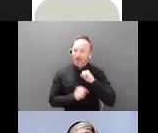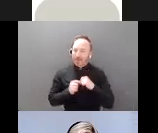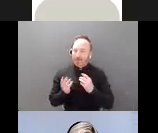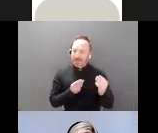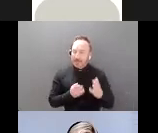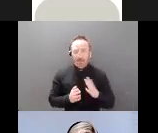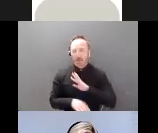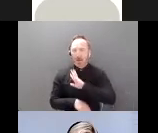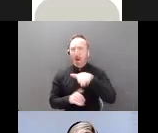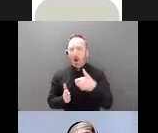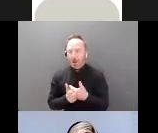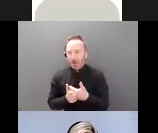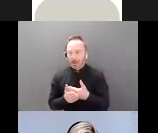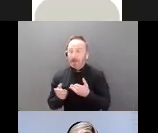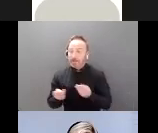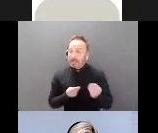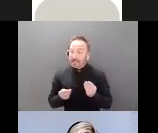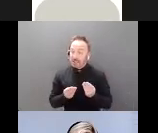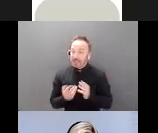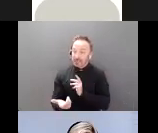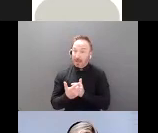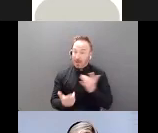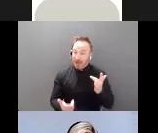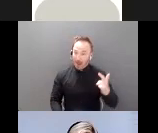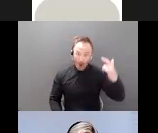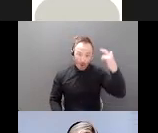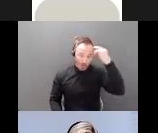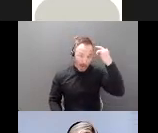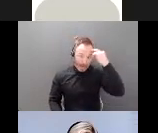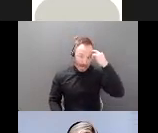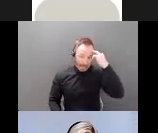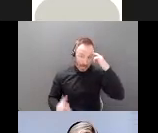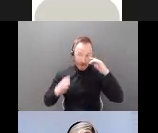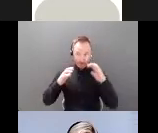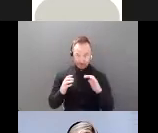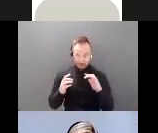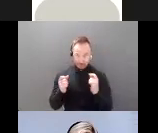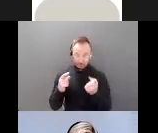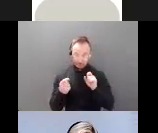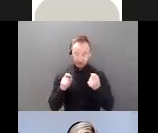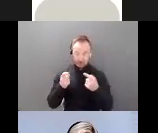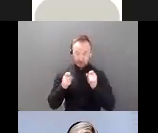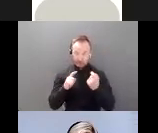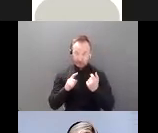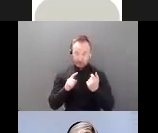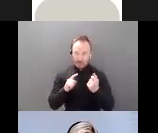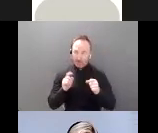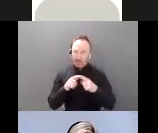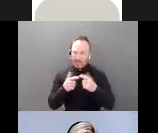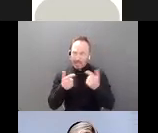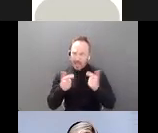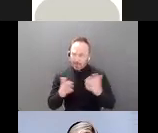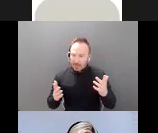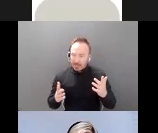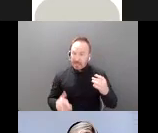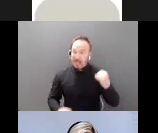do that is the same synapses in our brain are set off, highlighted, lit up when we think of ourselves